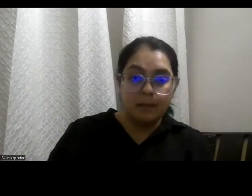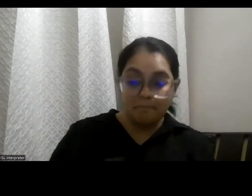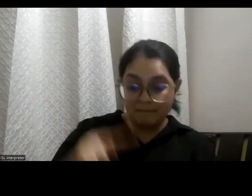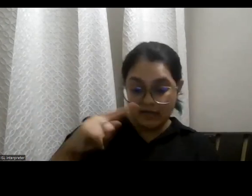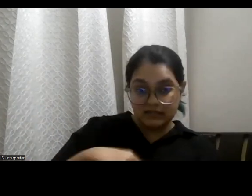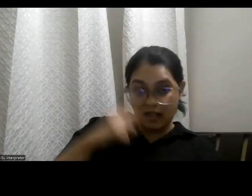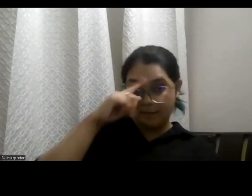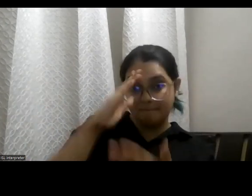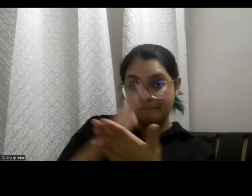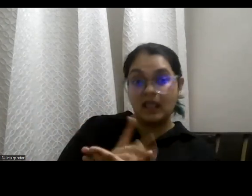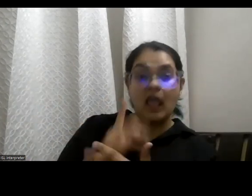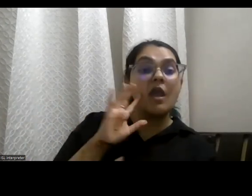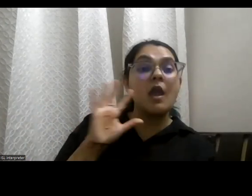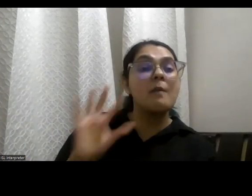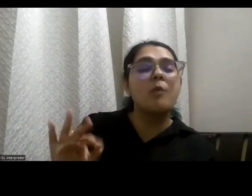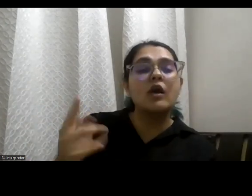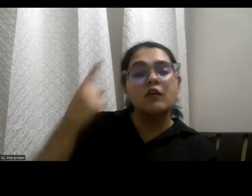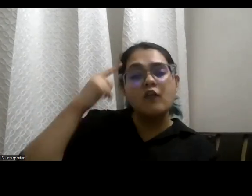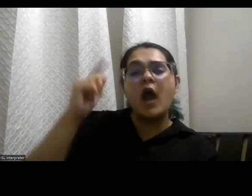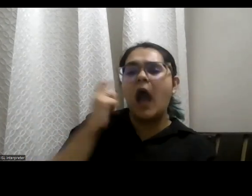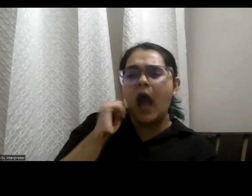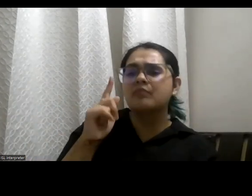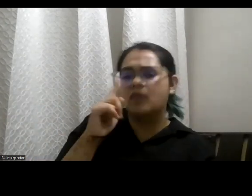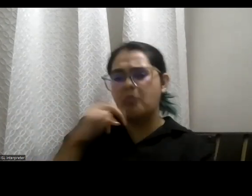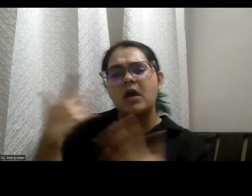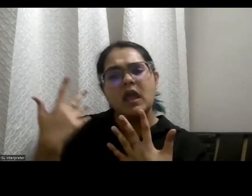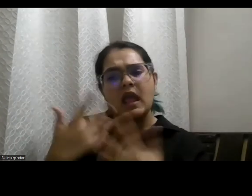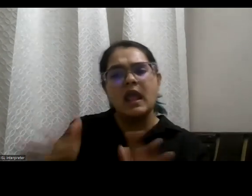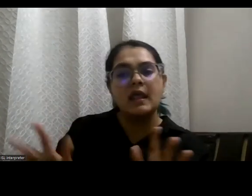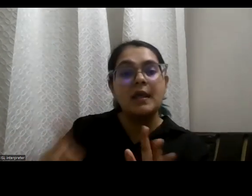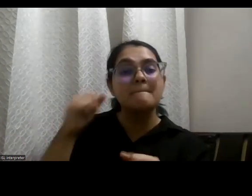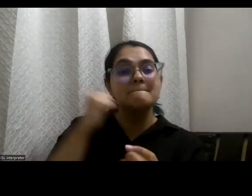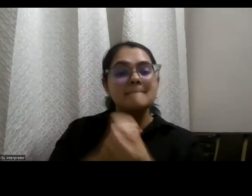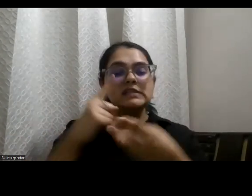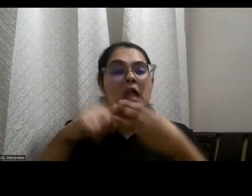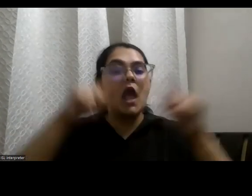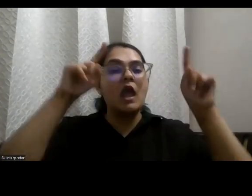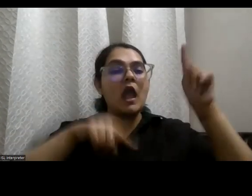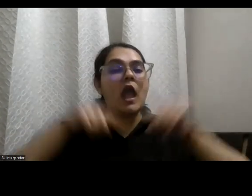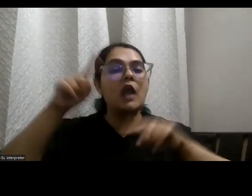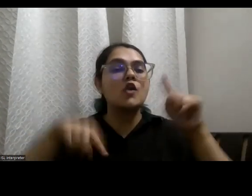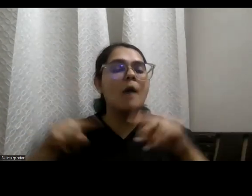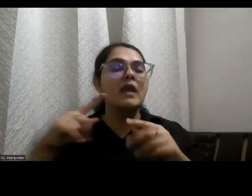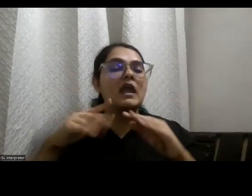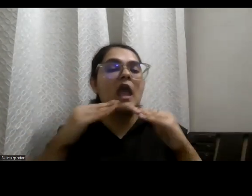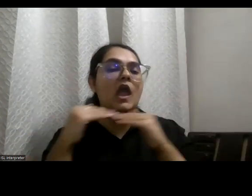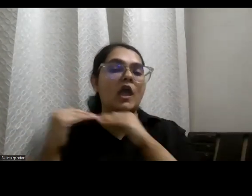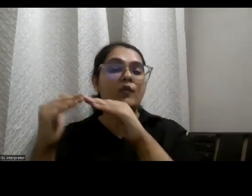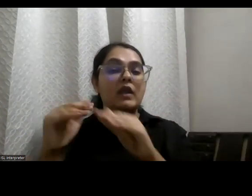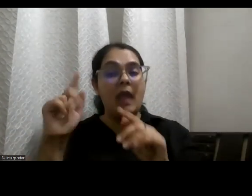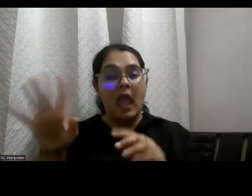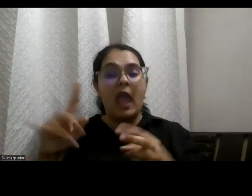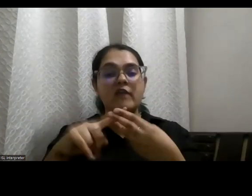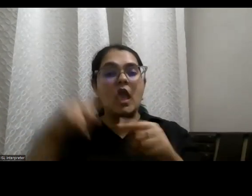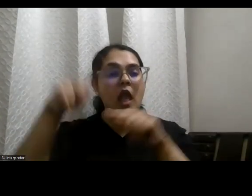believe the most important for anyone, whether it is men or women, is the economic equity. You have economic empowerment,